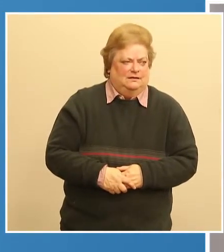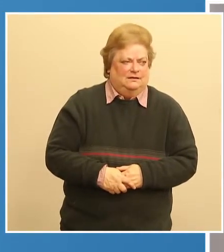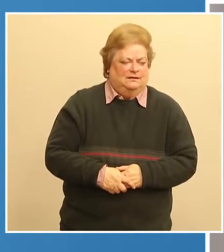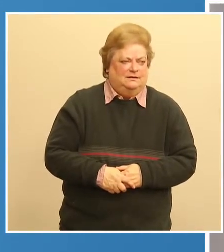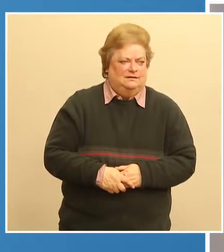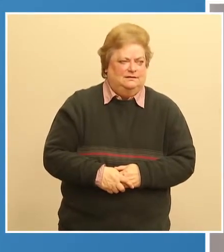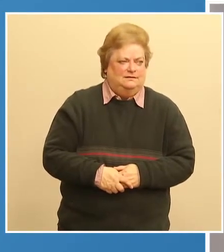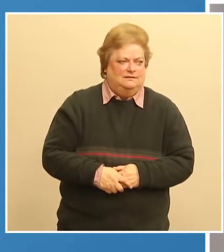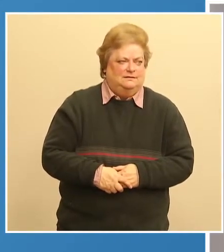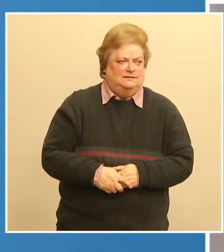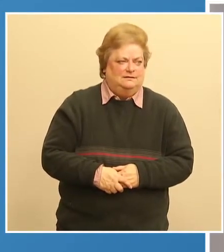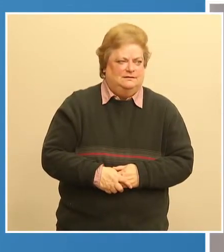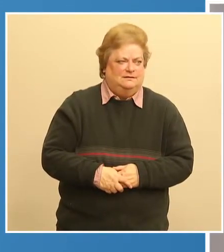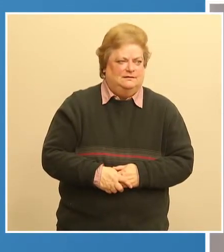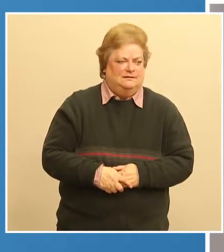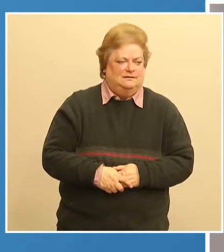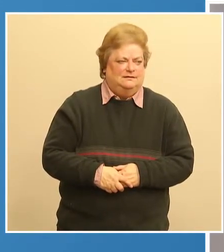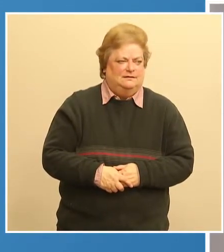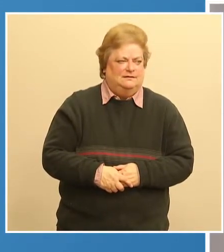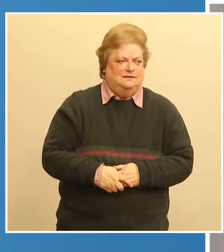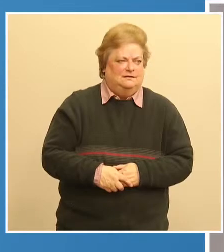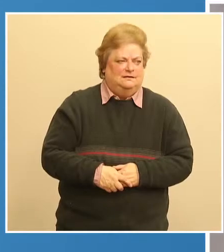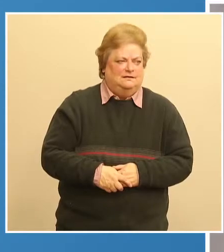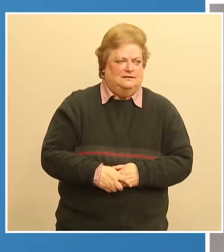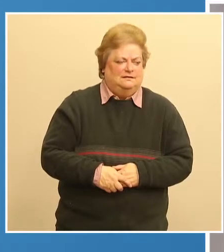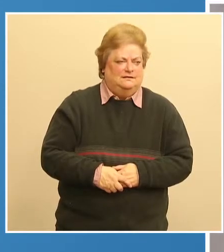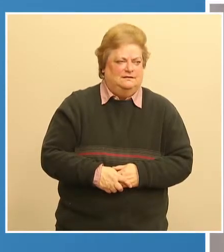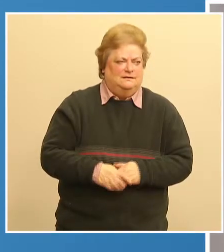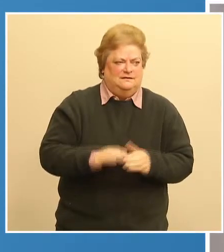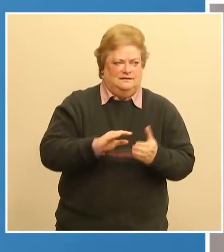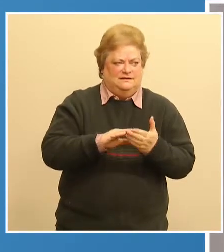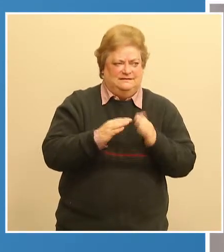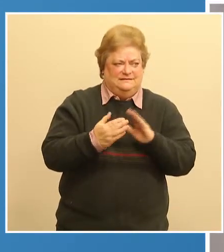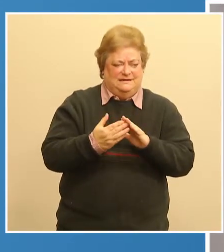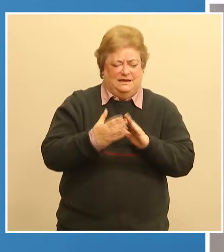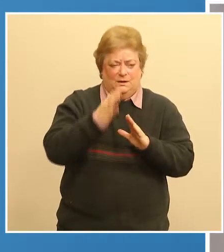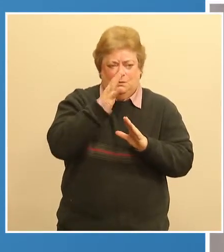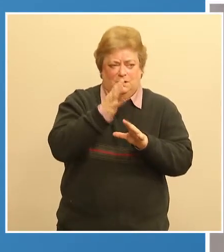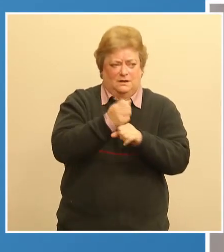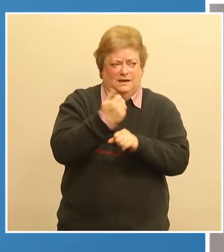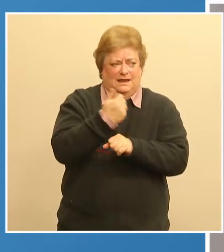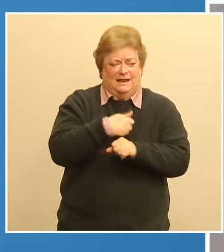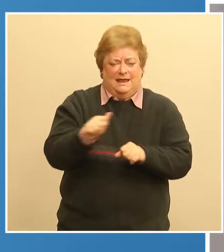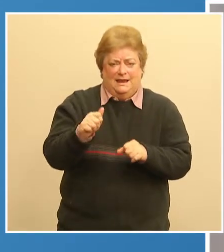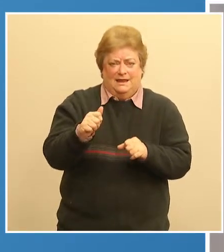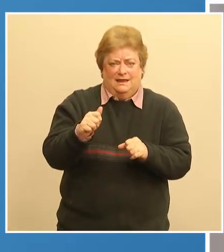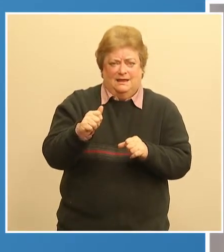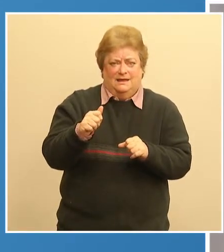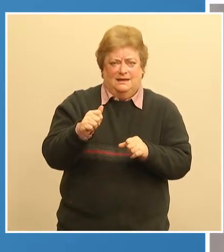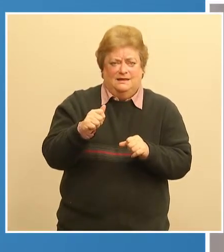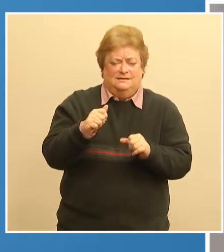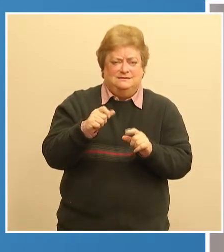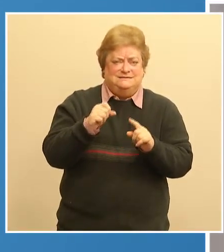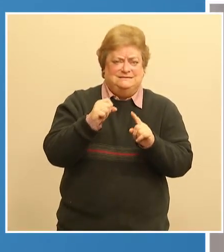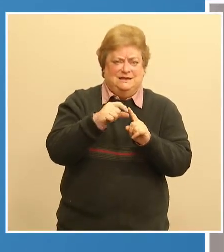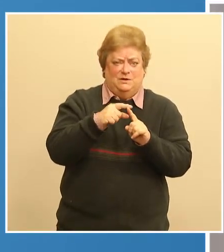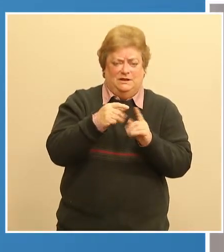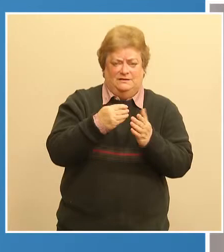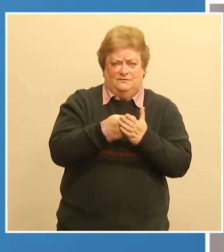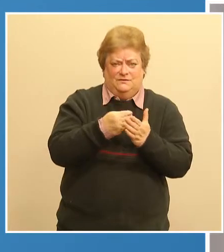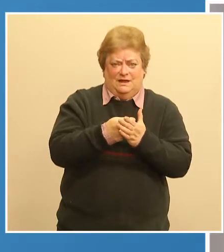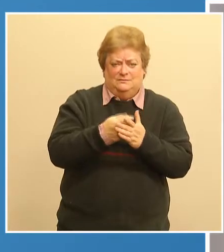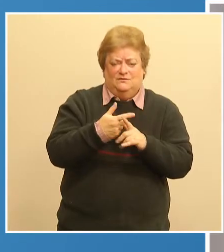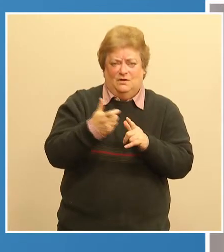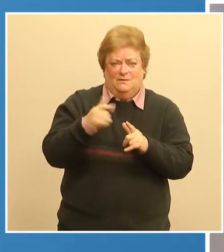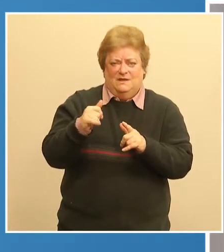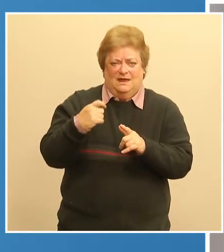Does the city stand to receive any stimulus funds from the latest stimulus